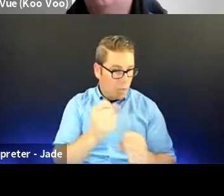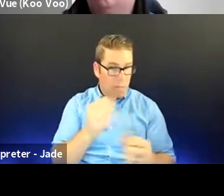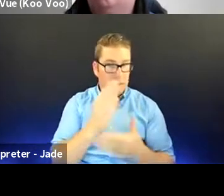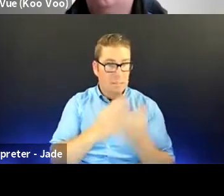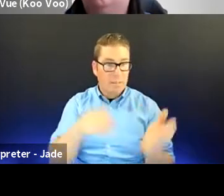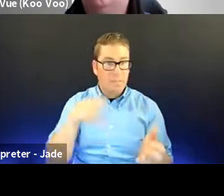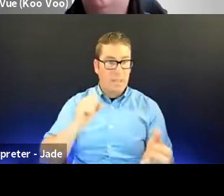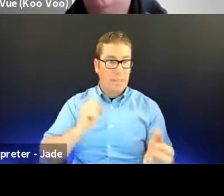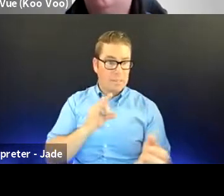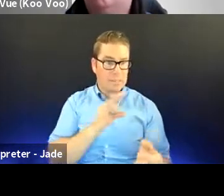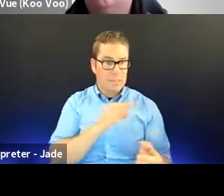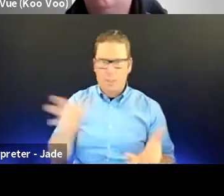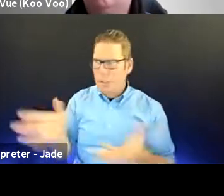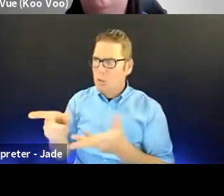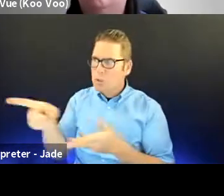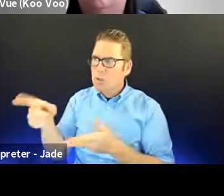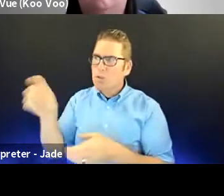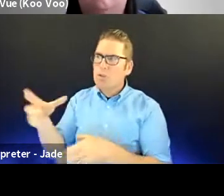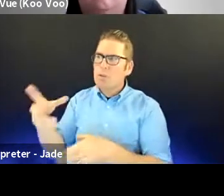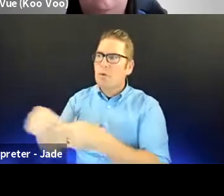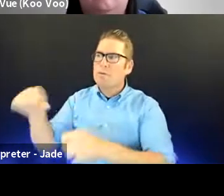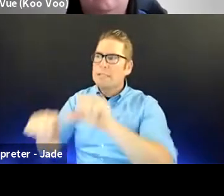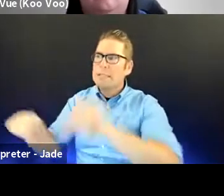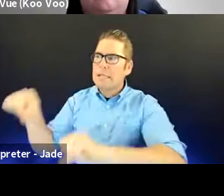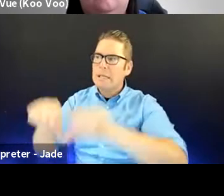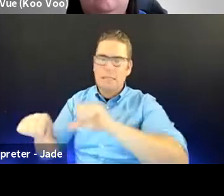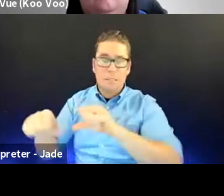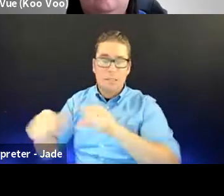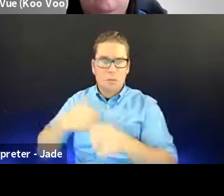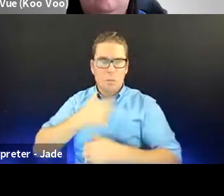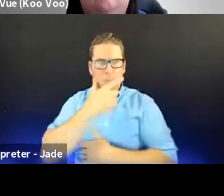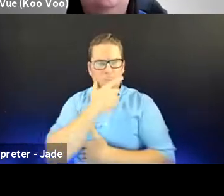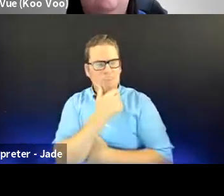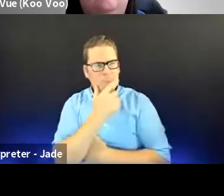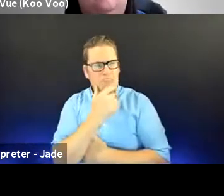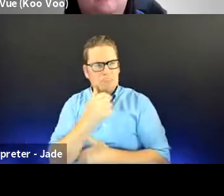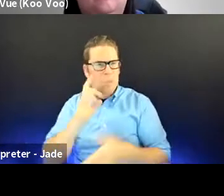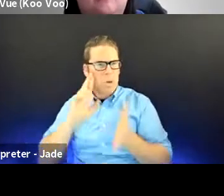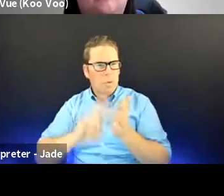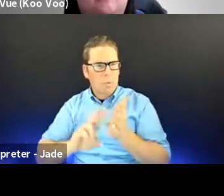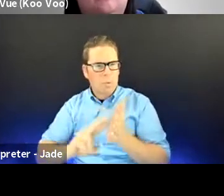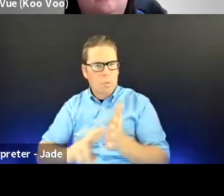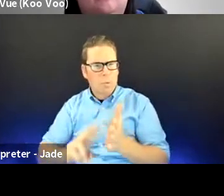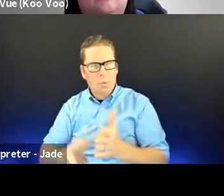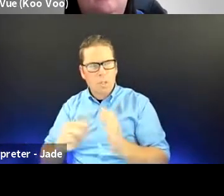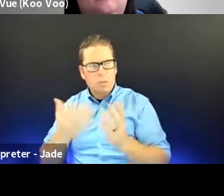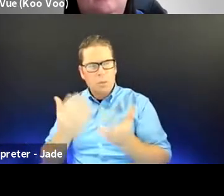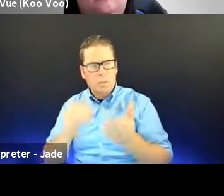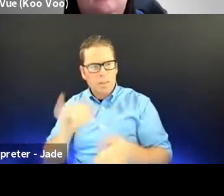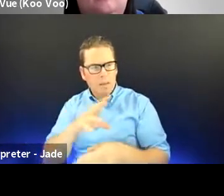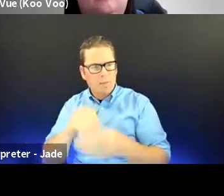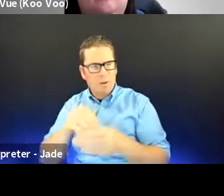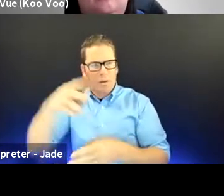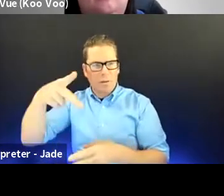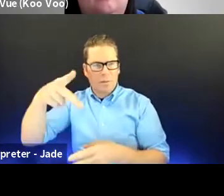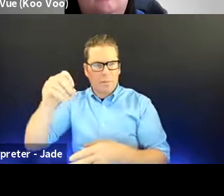science. And I started to lean towards maybe research as an option of post-undergrad. So I applied to some schools, and this